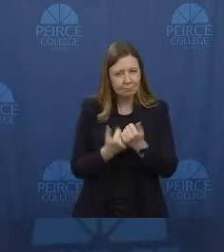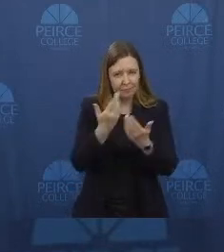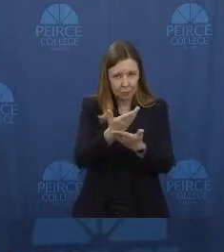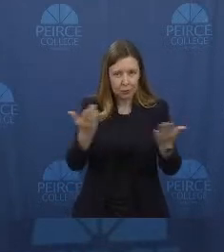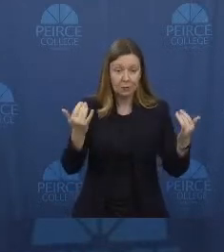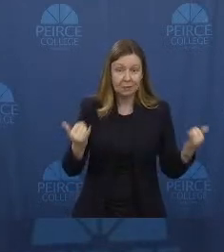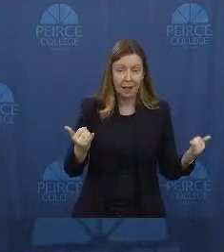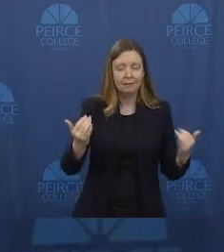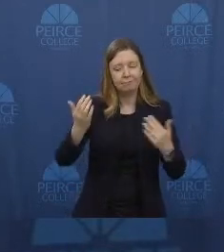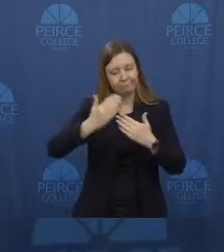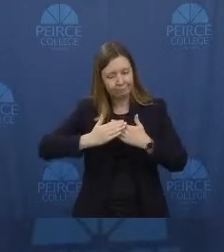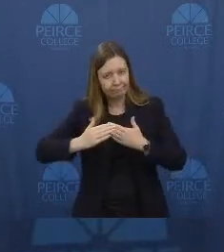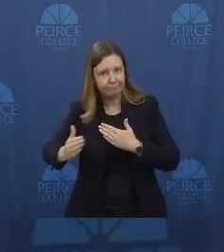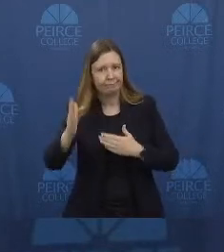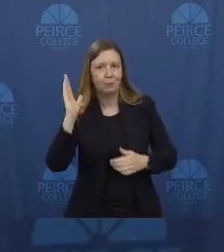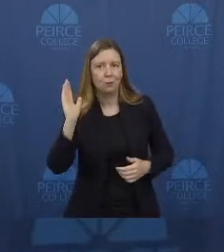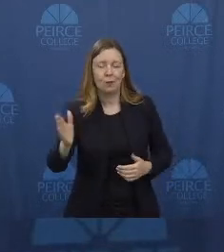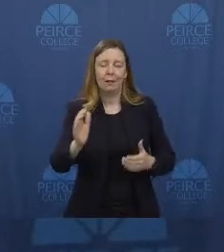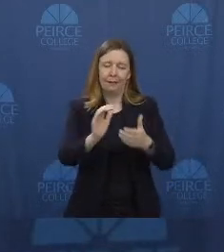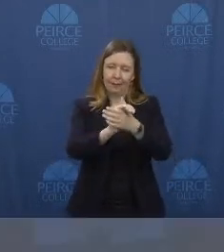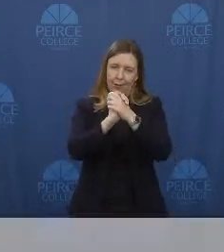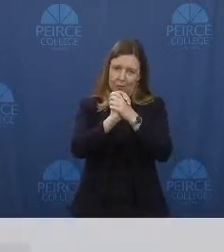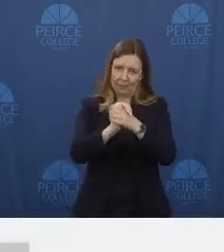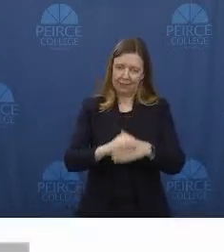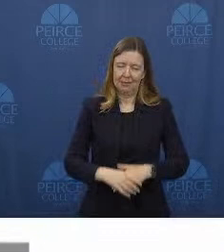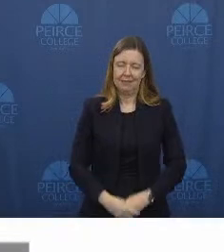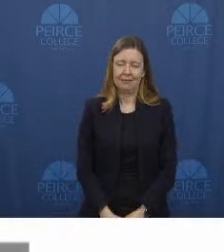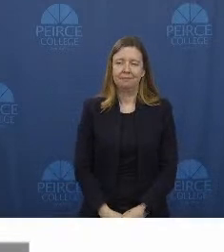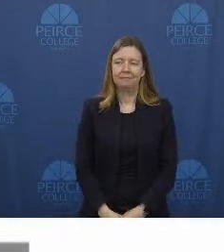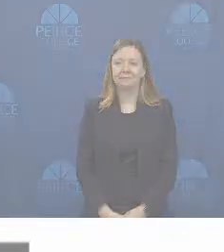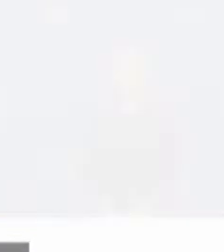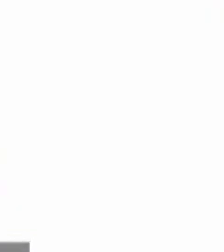and always. Congratulations.